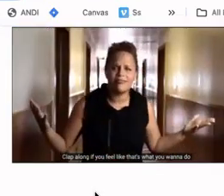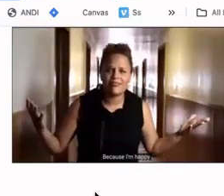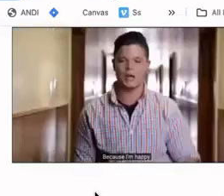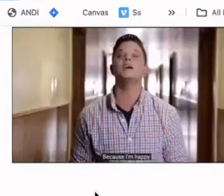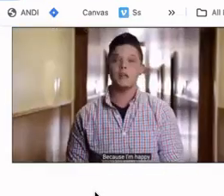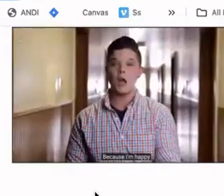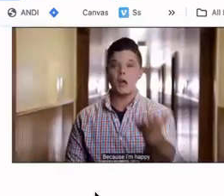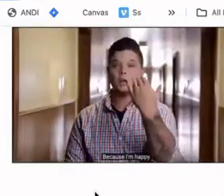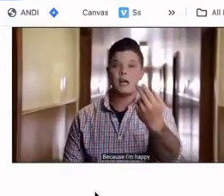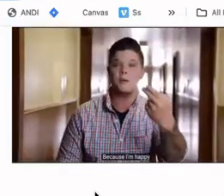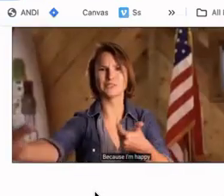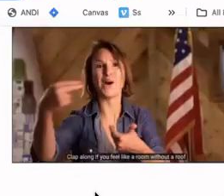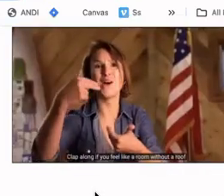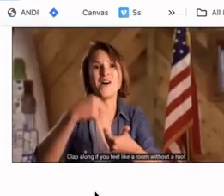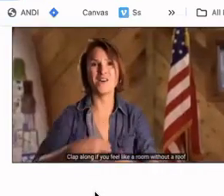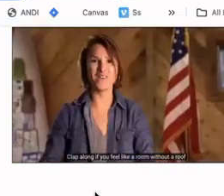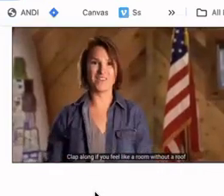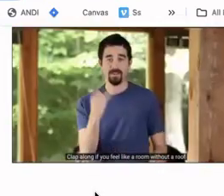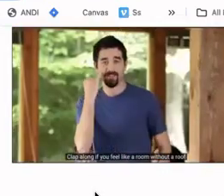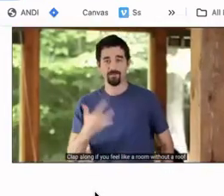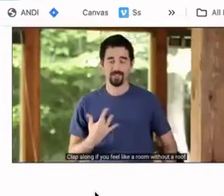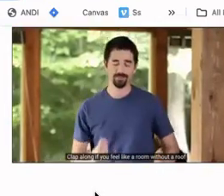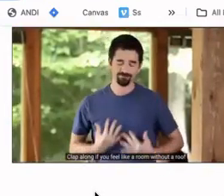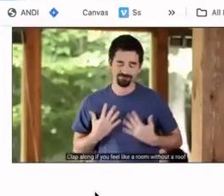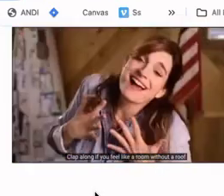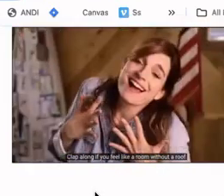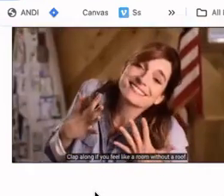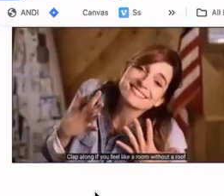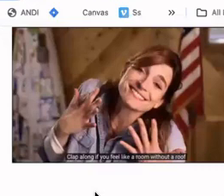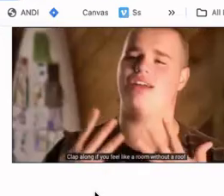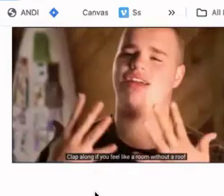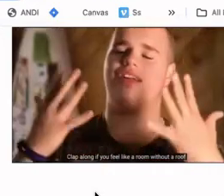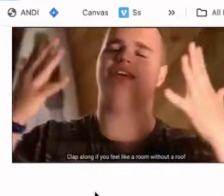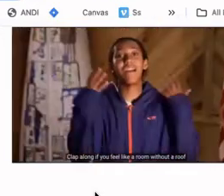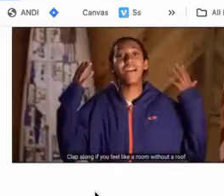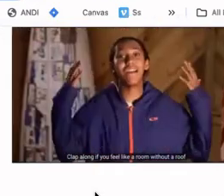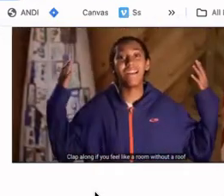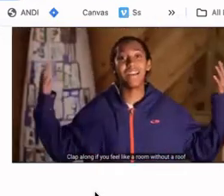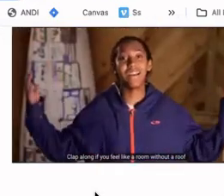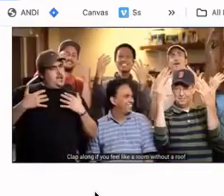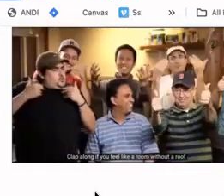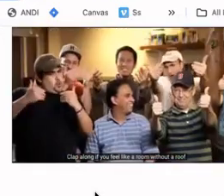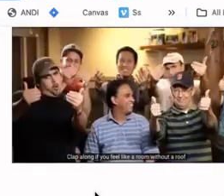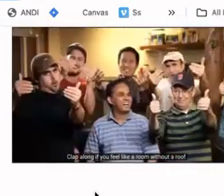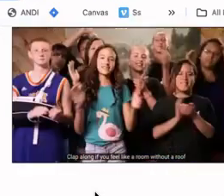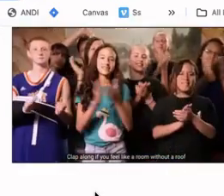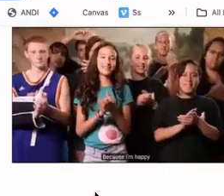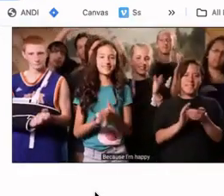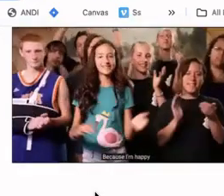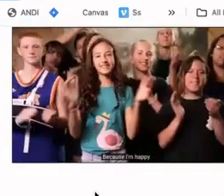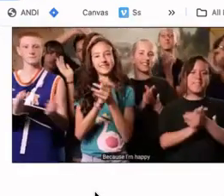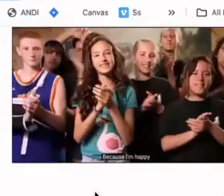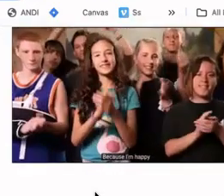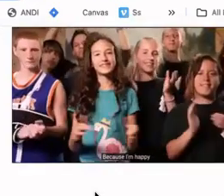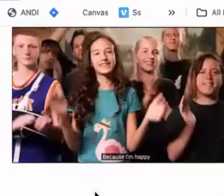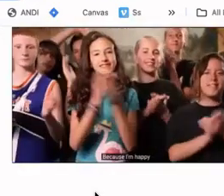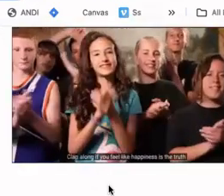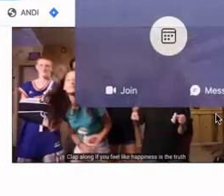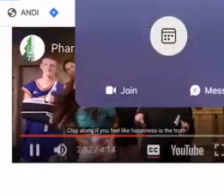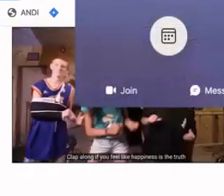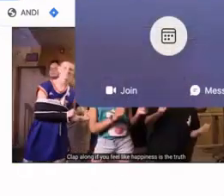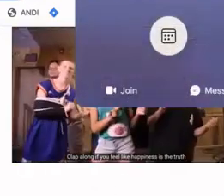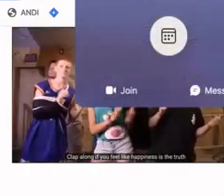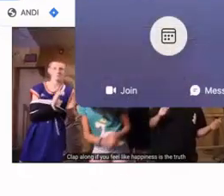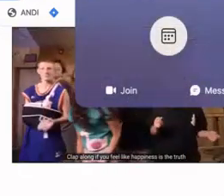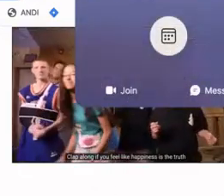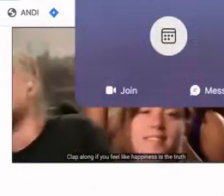do. Clap along if you feel like a room without a roof.